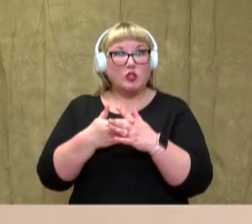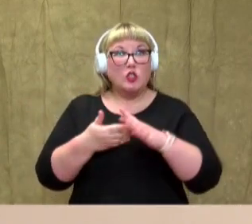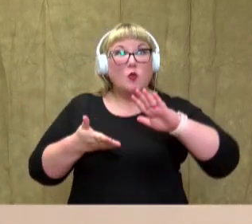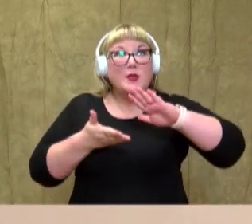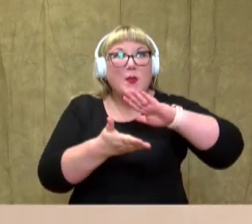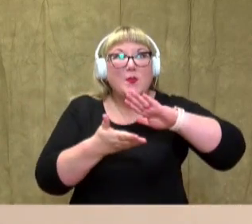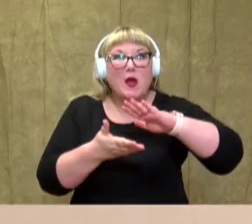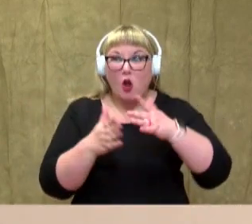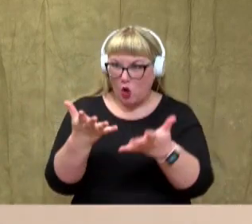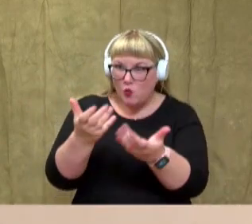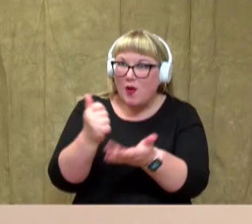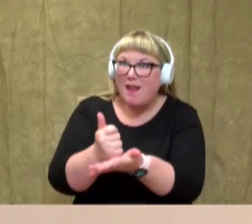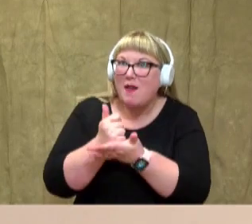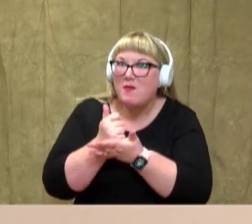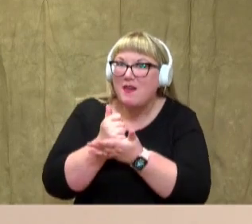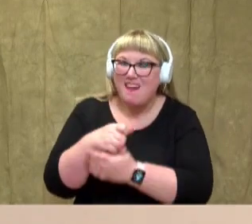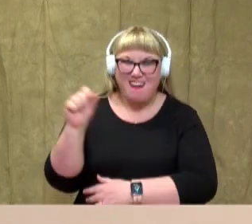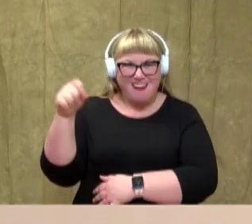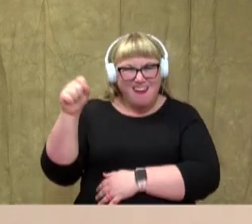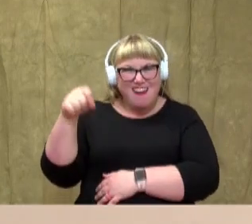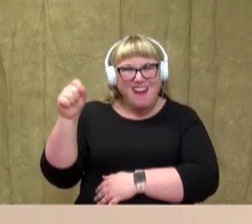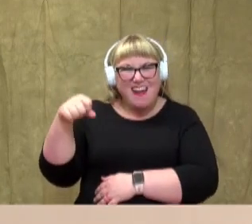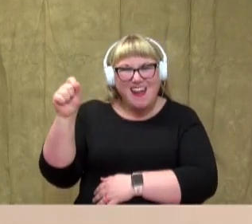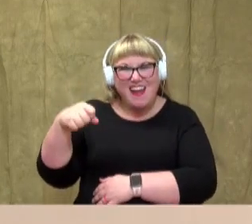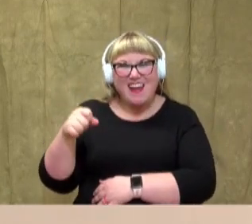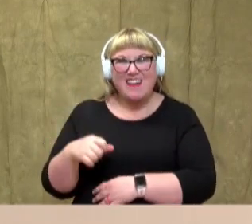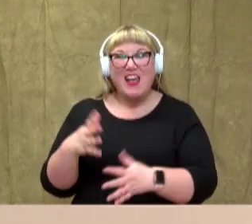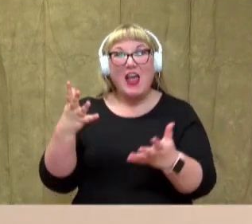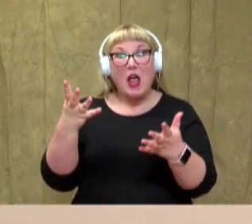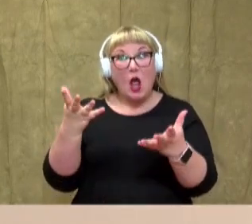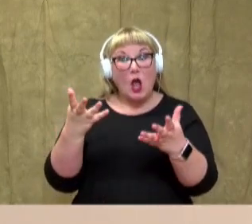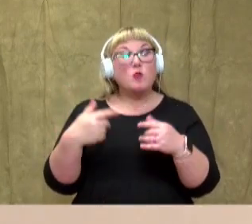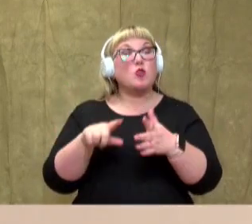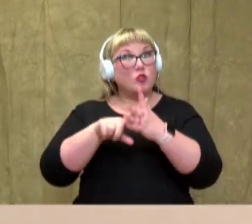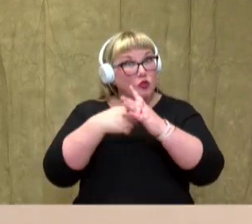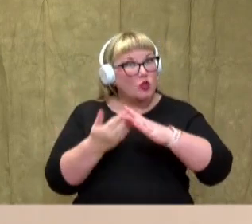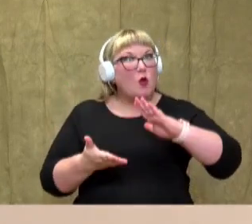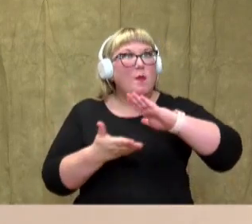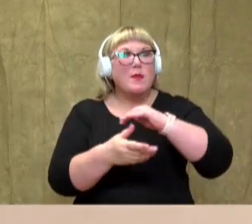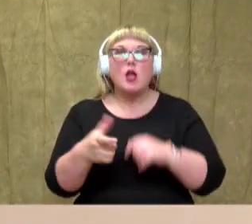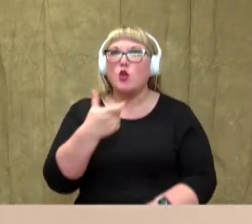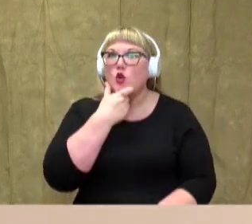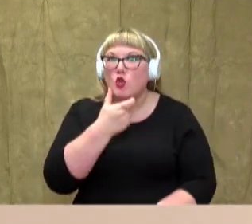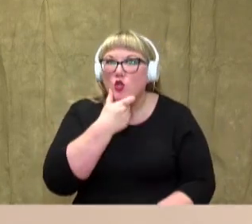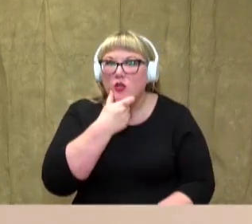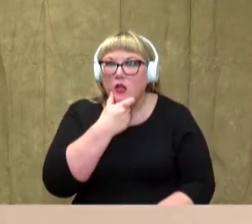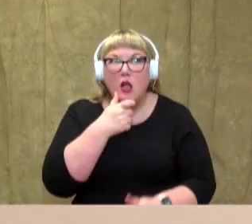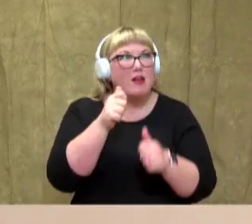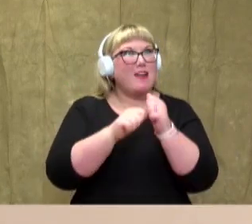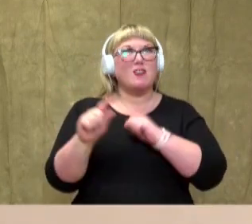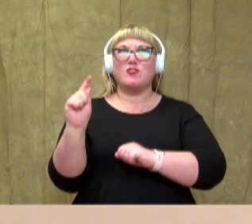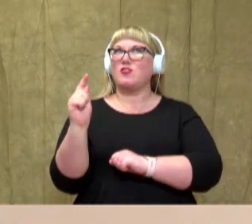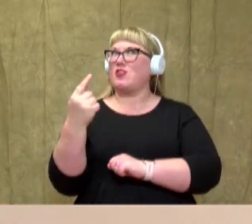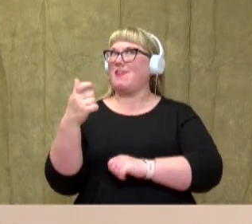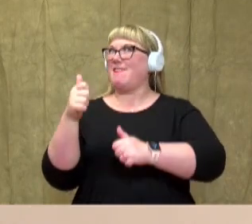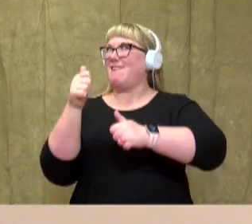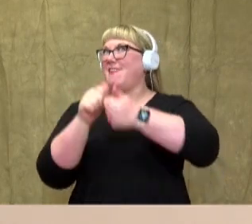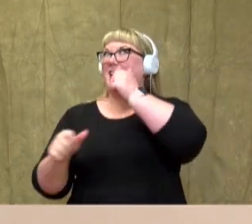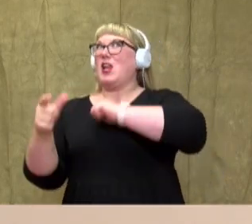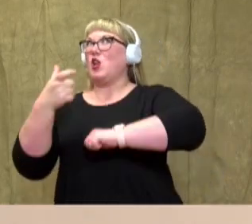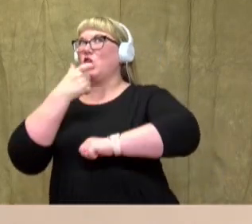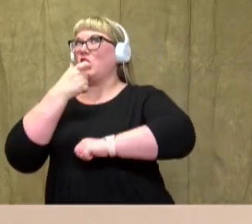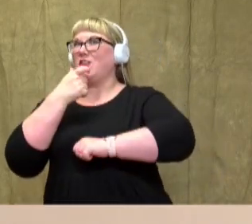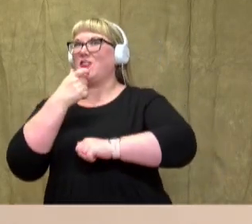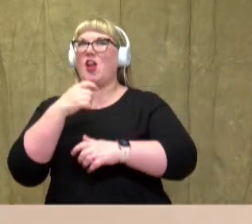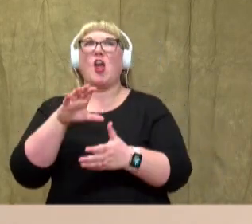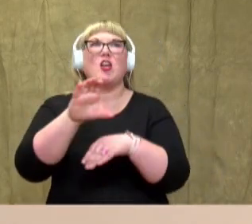help? Yes, I was going to start with baking cookies this morning, and not just any cookies, chocolate